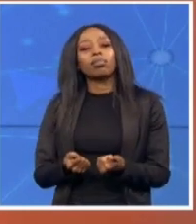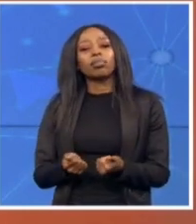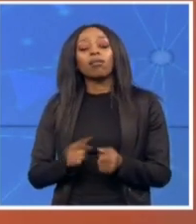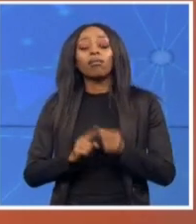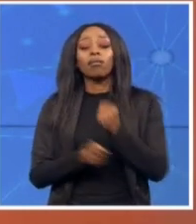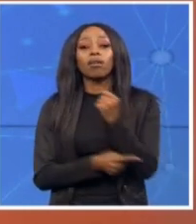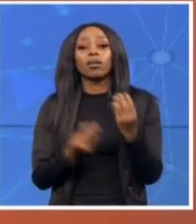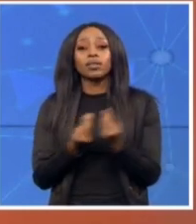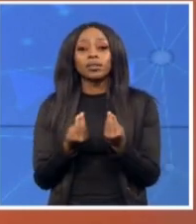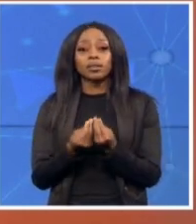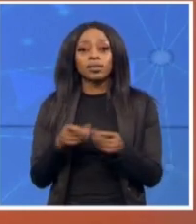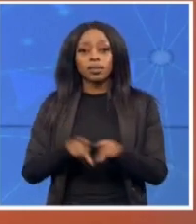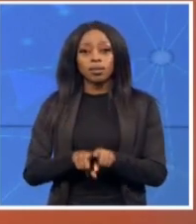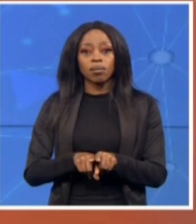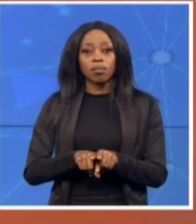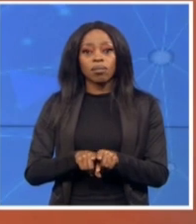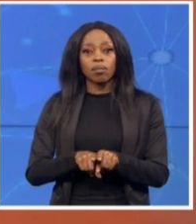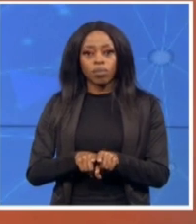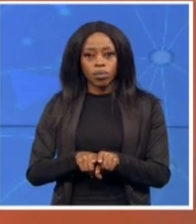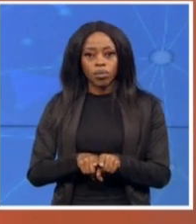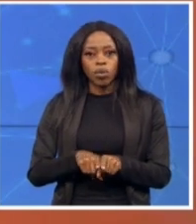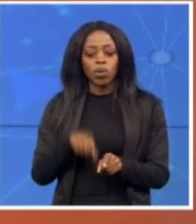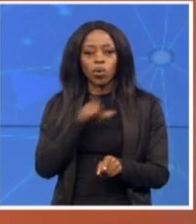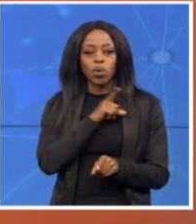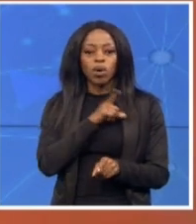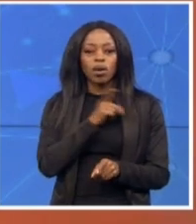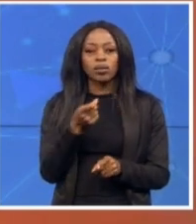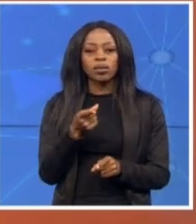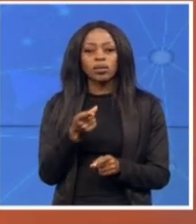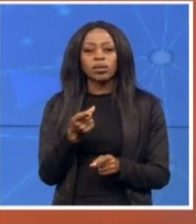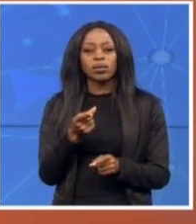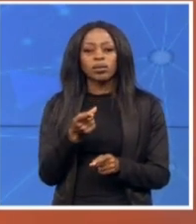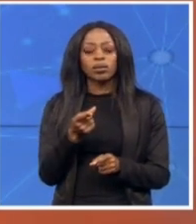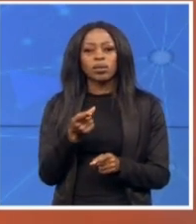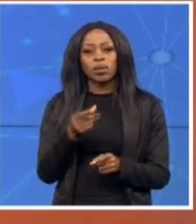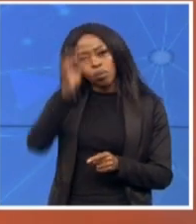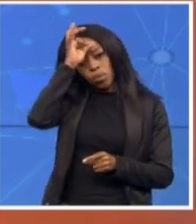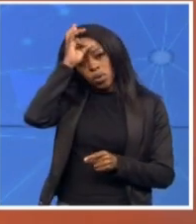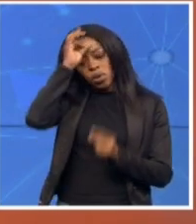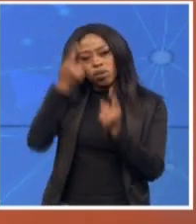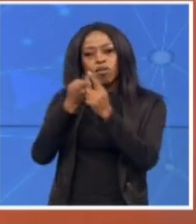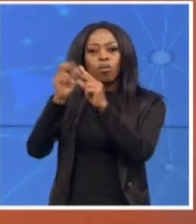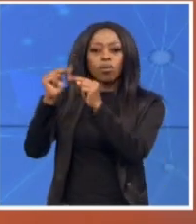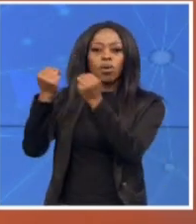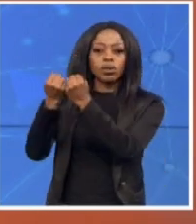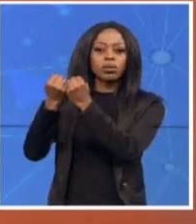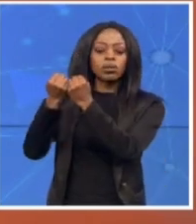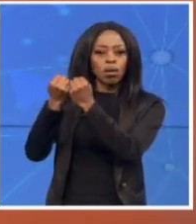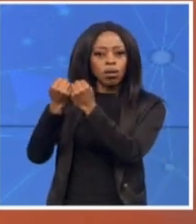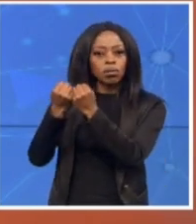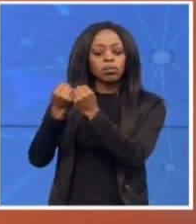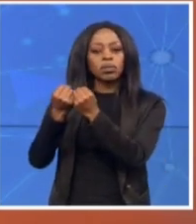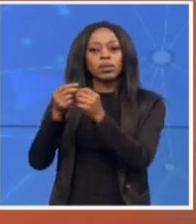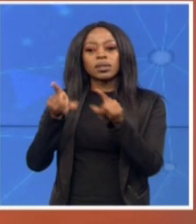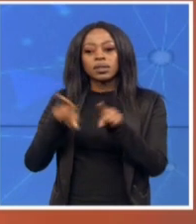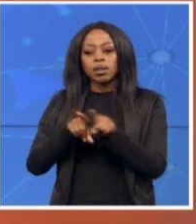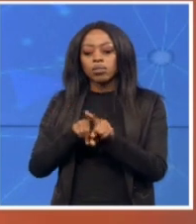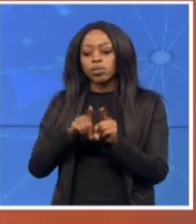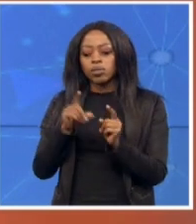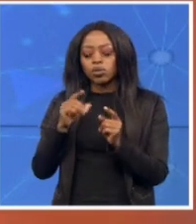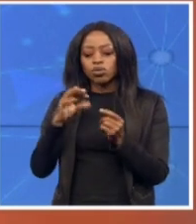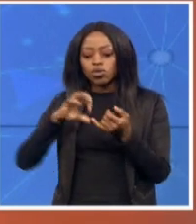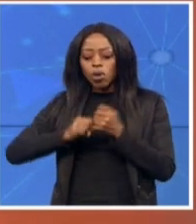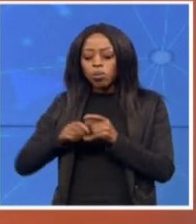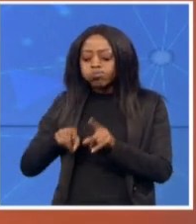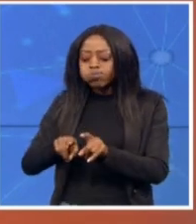of the policy coming from the national in regard to the contact tracing, isolation, the quarantine, we